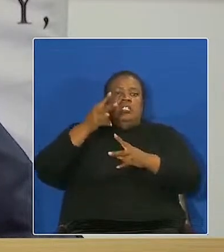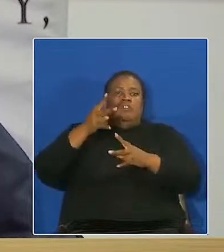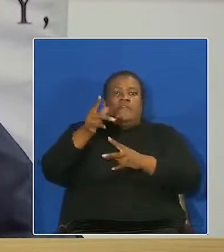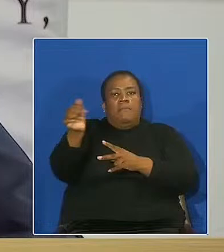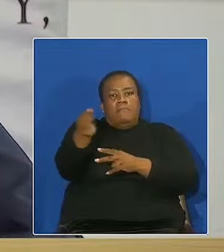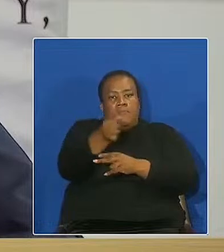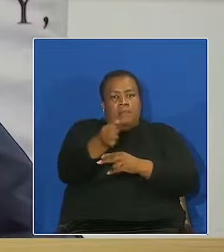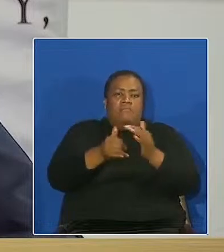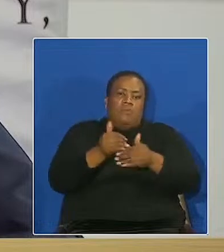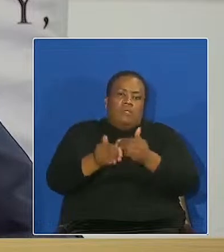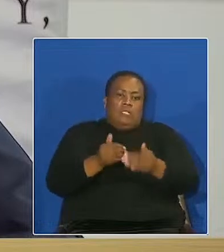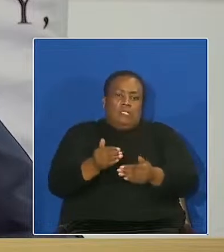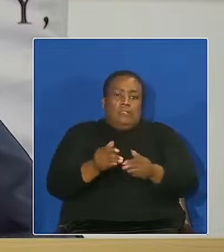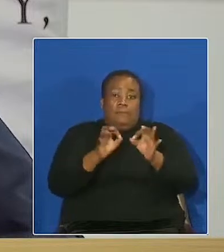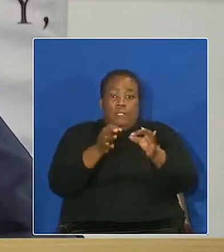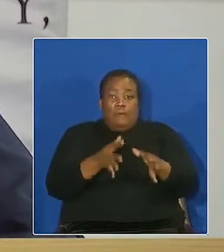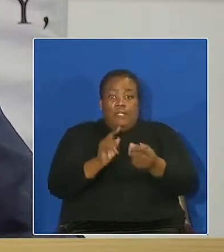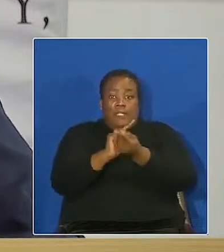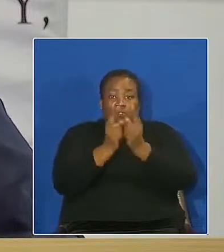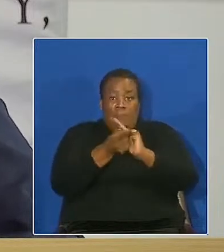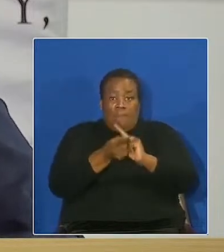process.